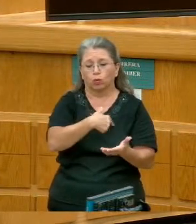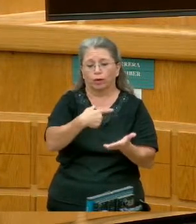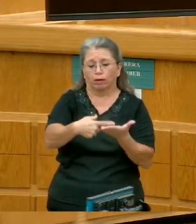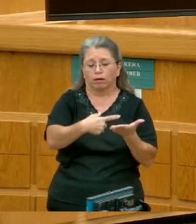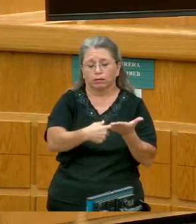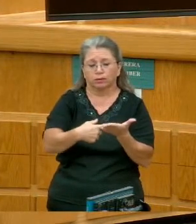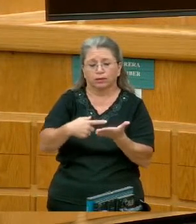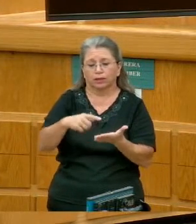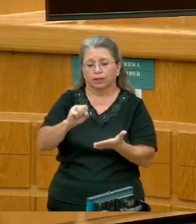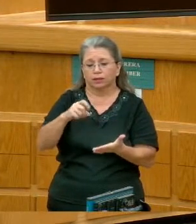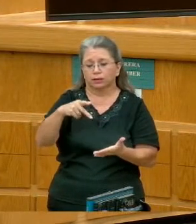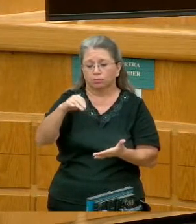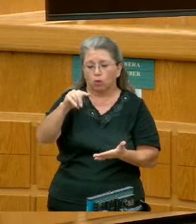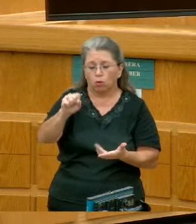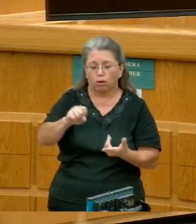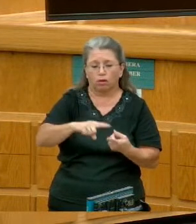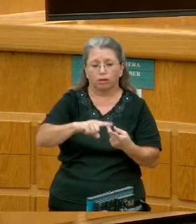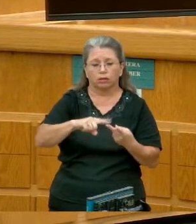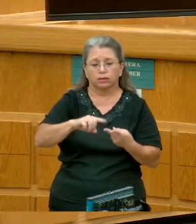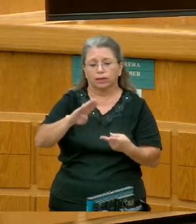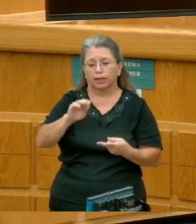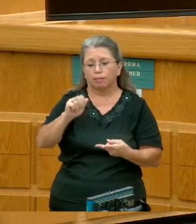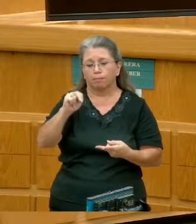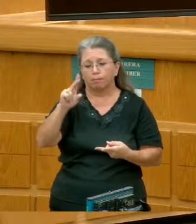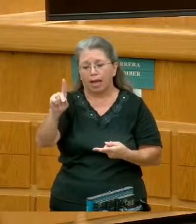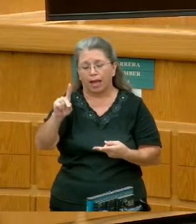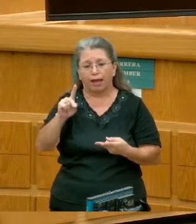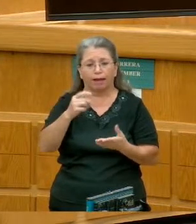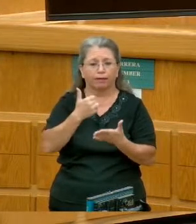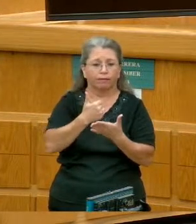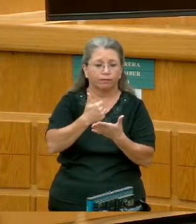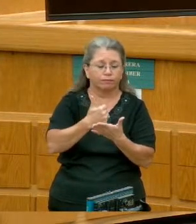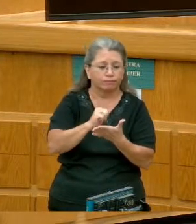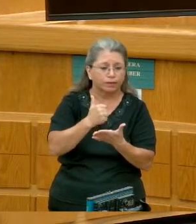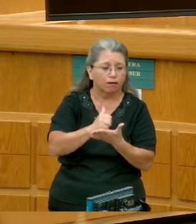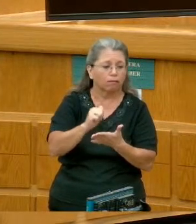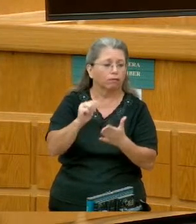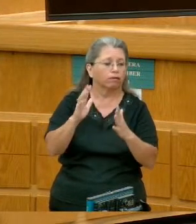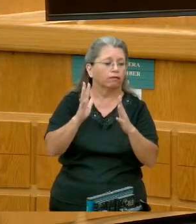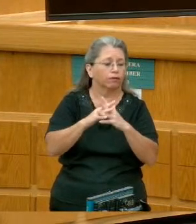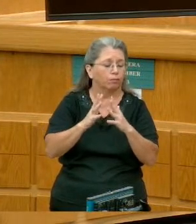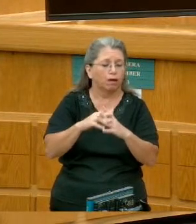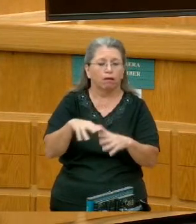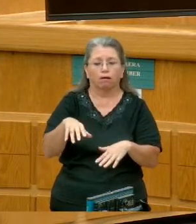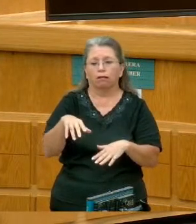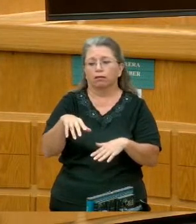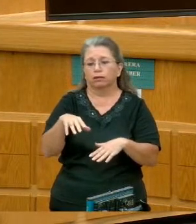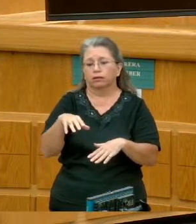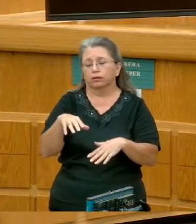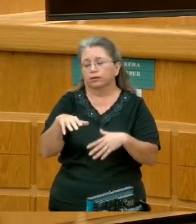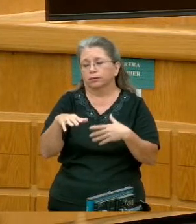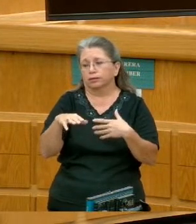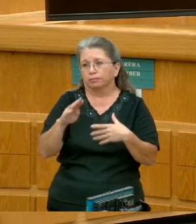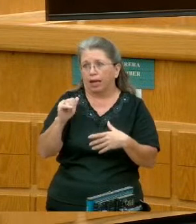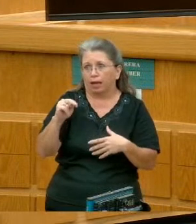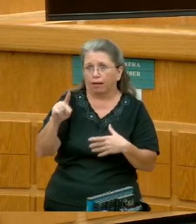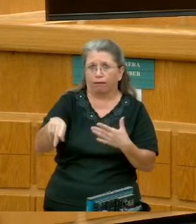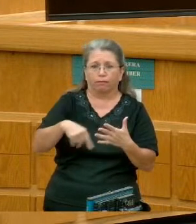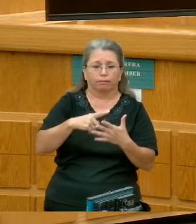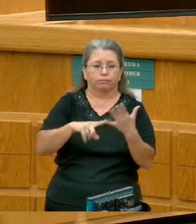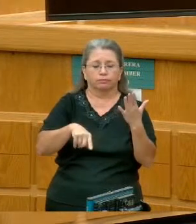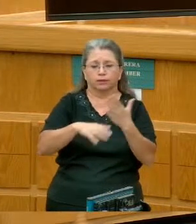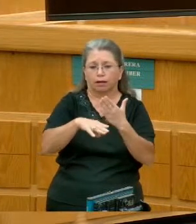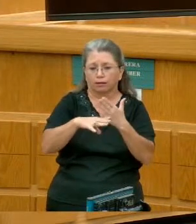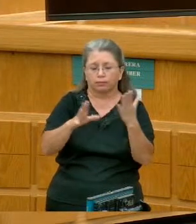like band, football, volleyball, soccer potentially, and some of the districts are making decisions on that as well, so we should